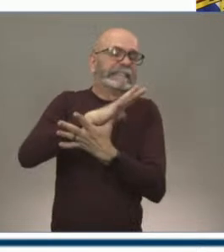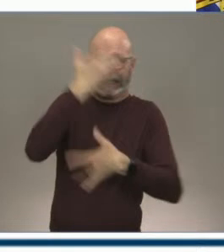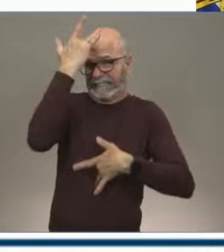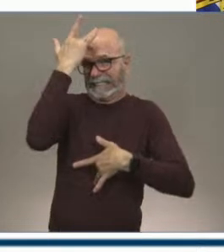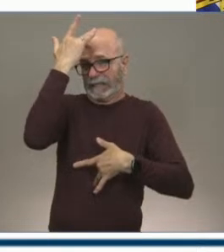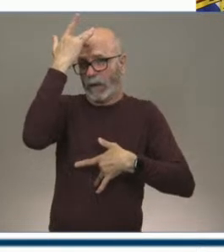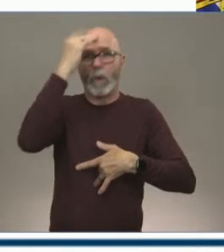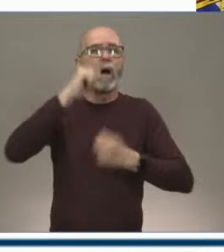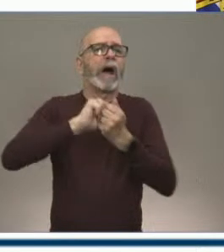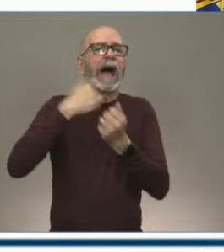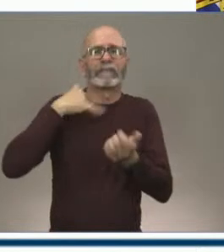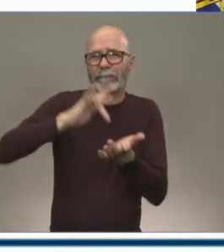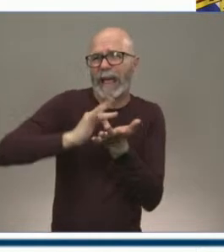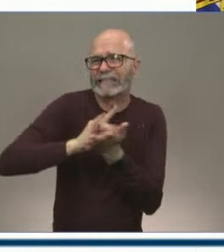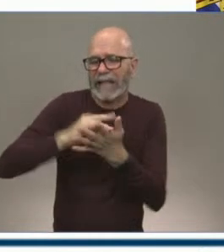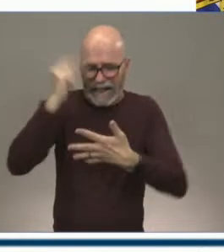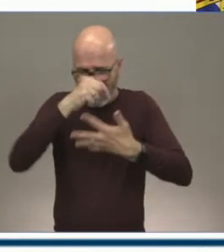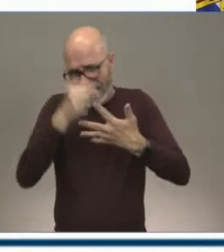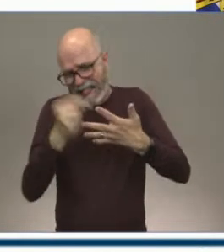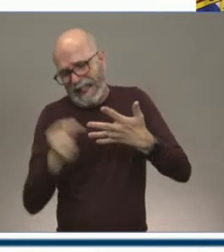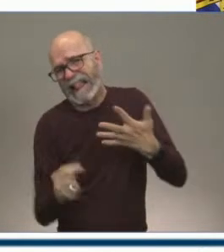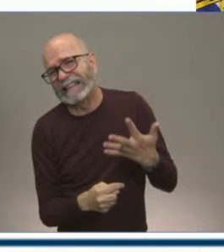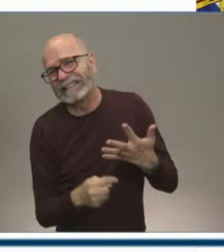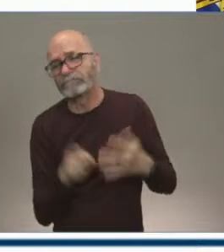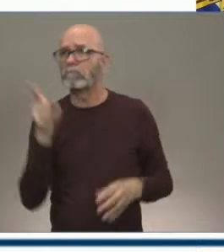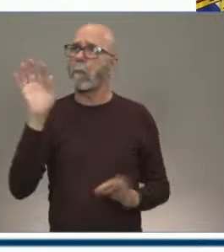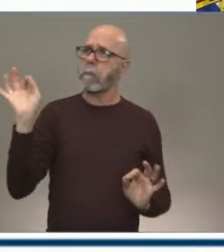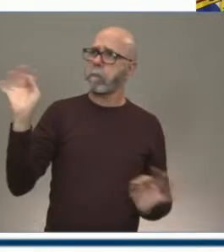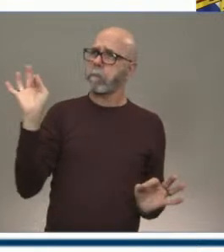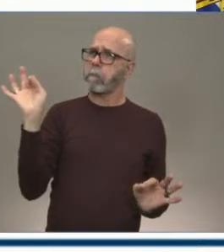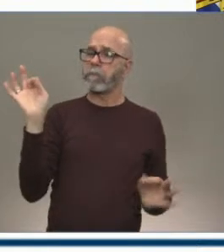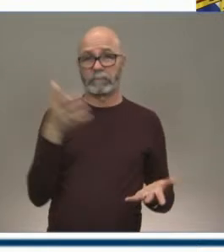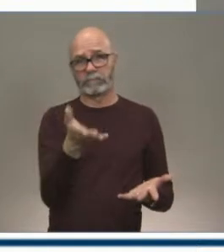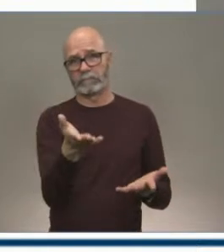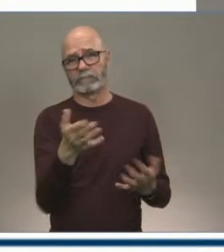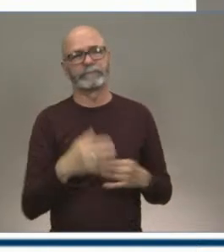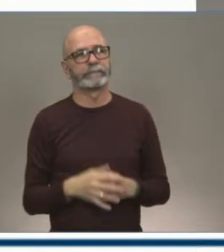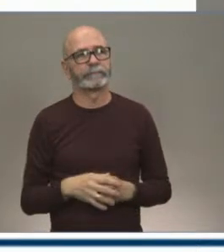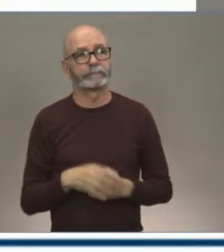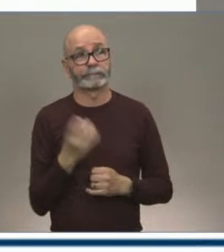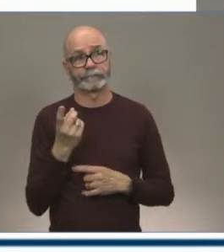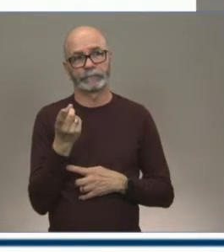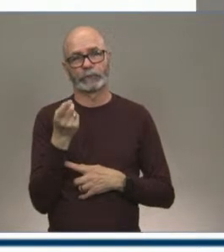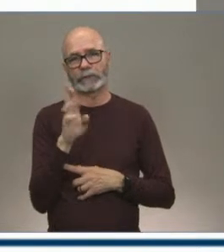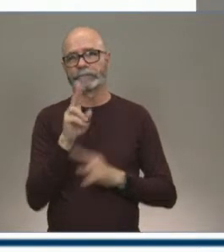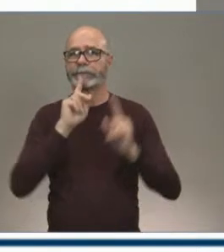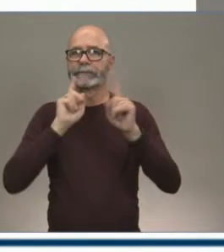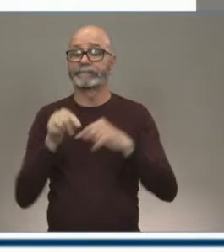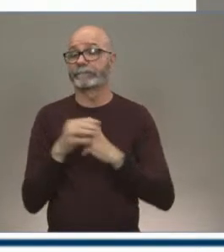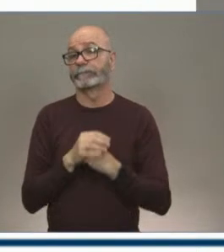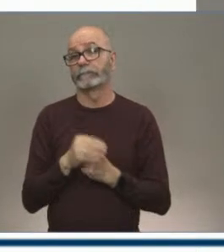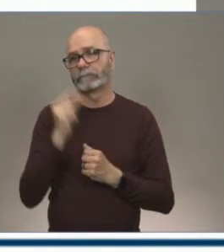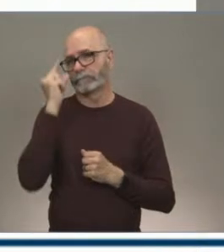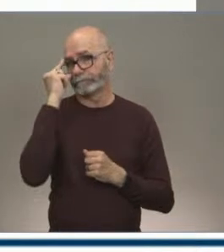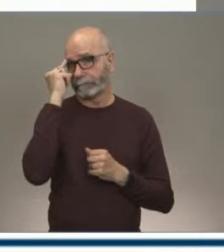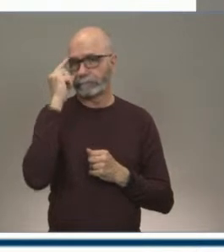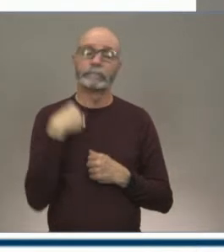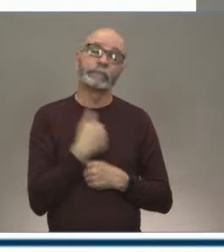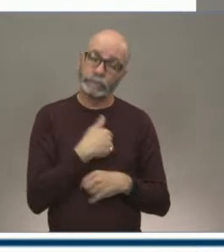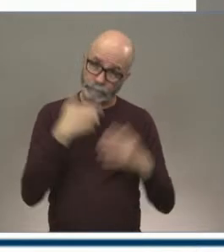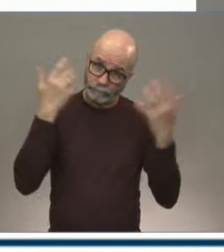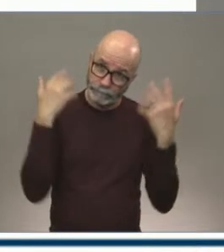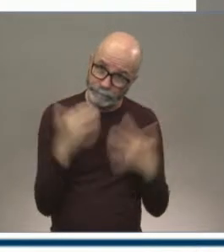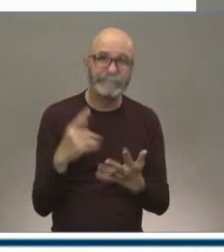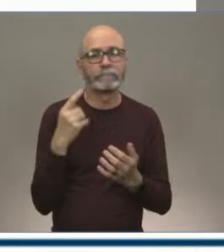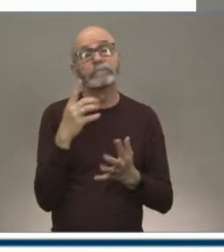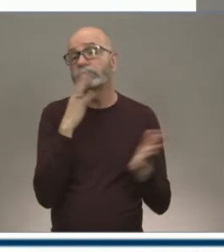pre-existing conditions, that sort of thing? So we've established the main focus is on an age-based